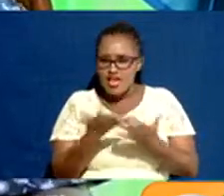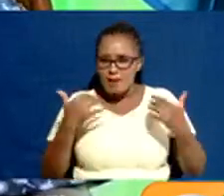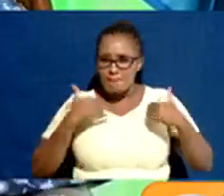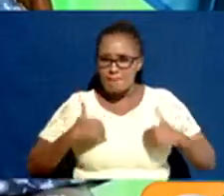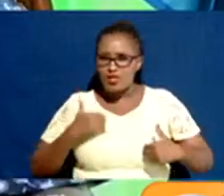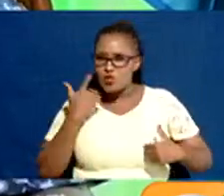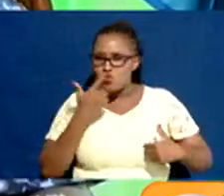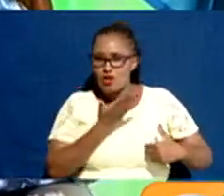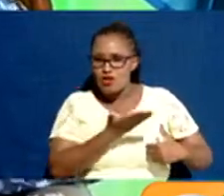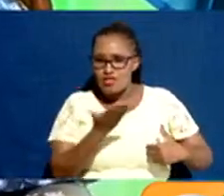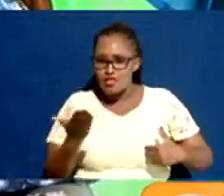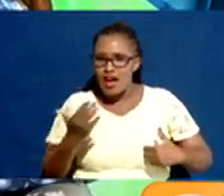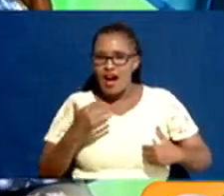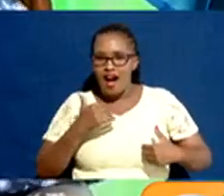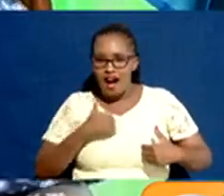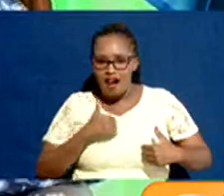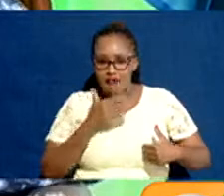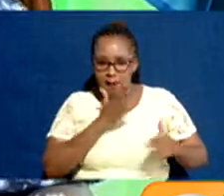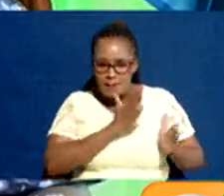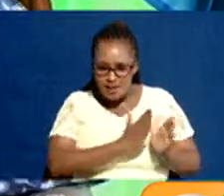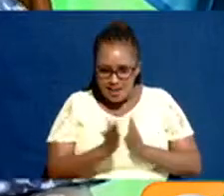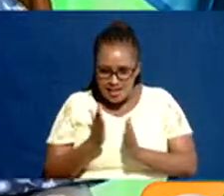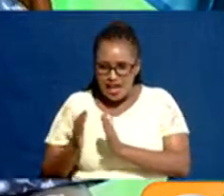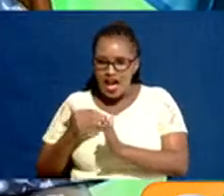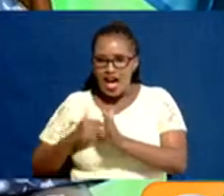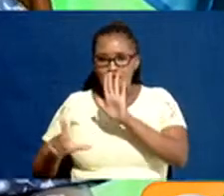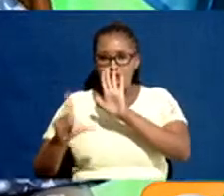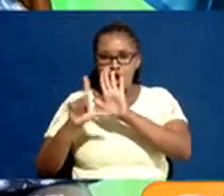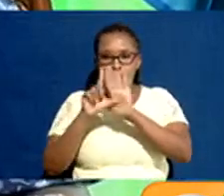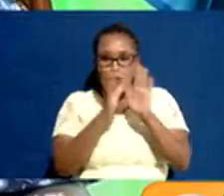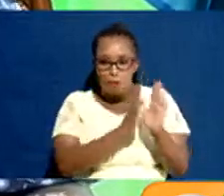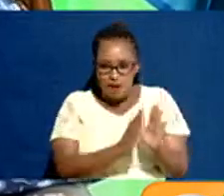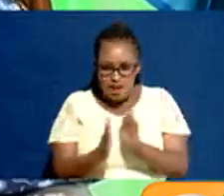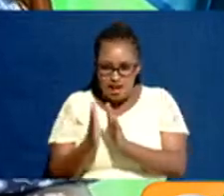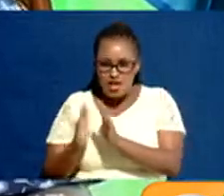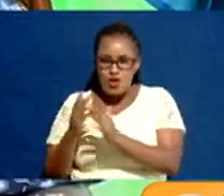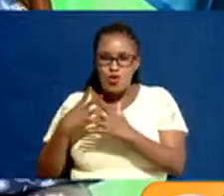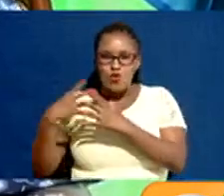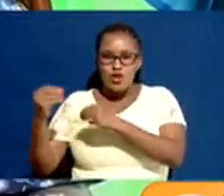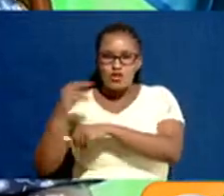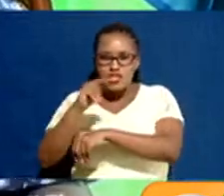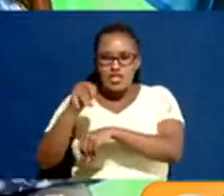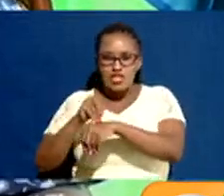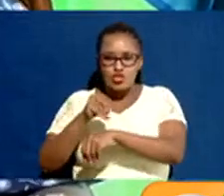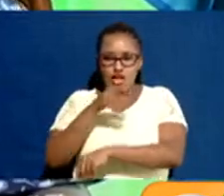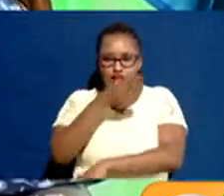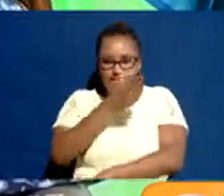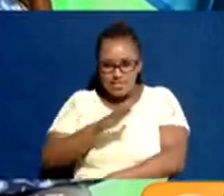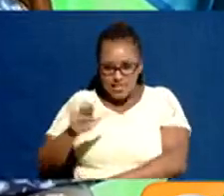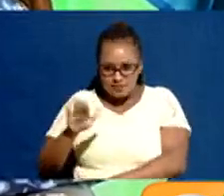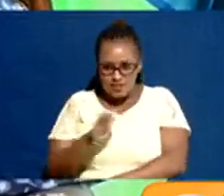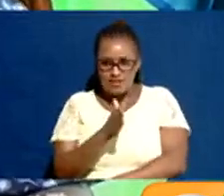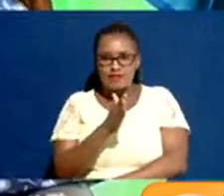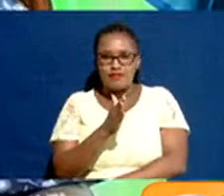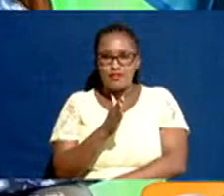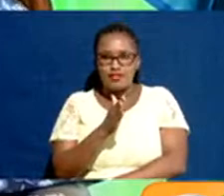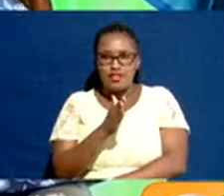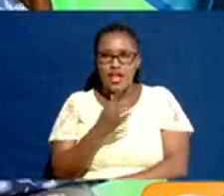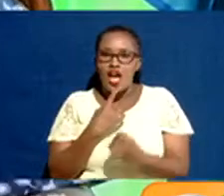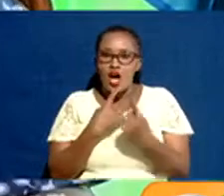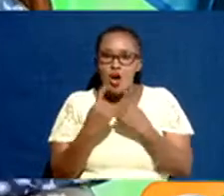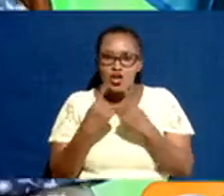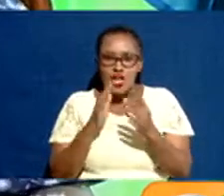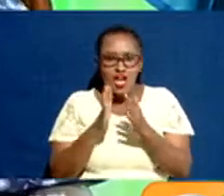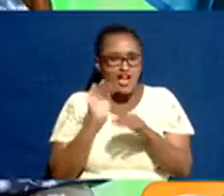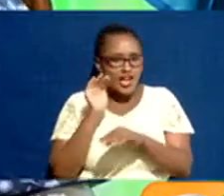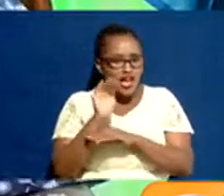there has a platform, a legal platform, to go to the National Assembly, funded by the state, with